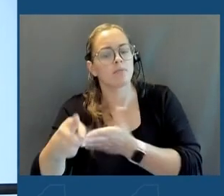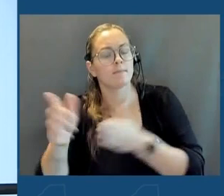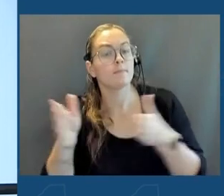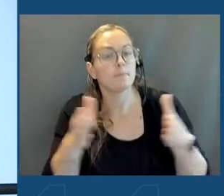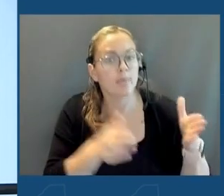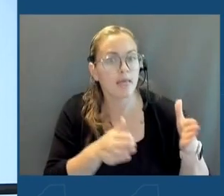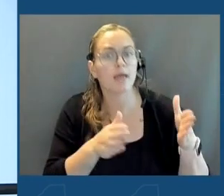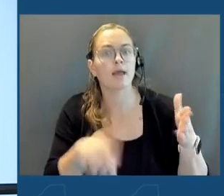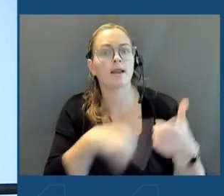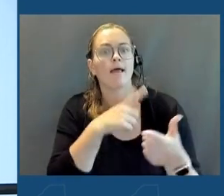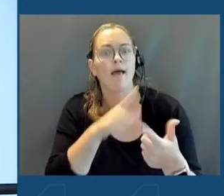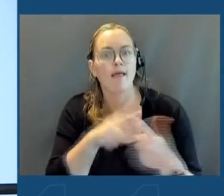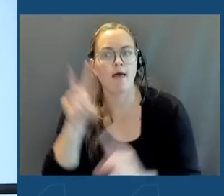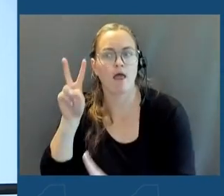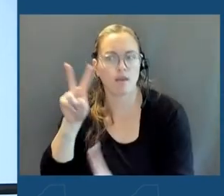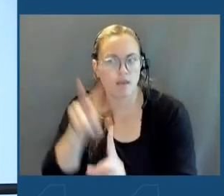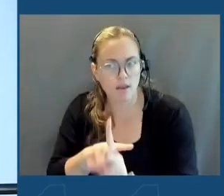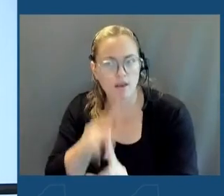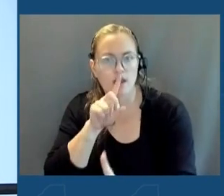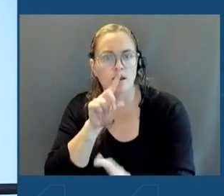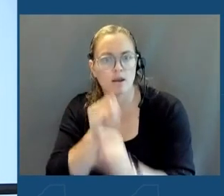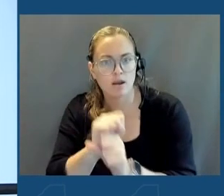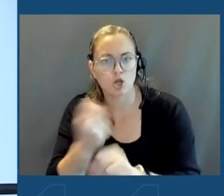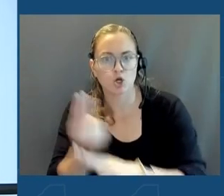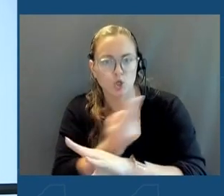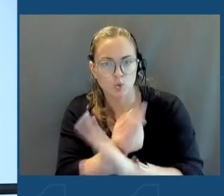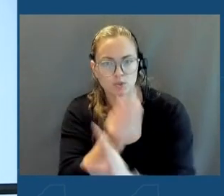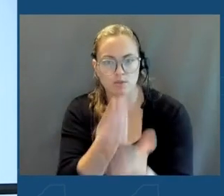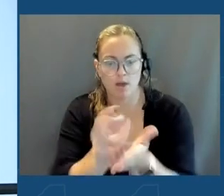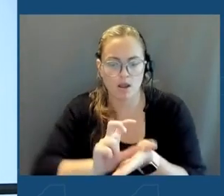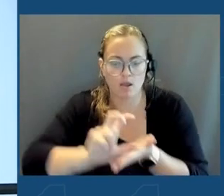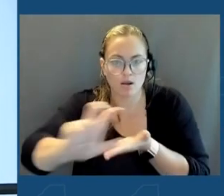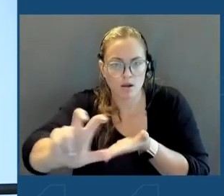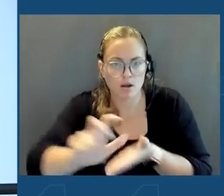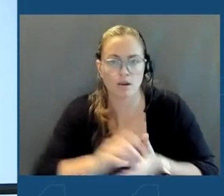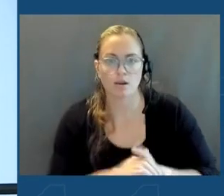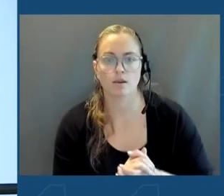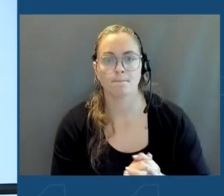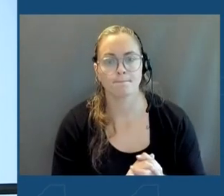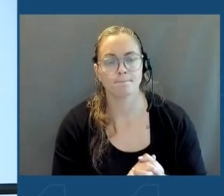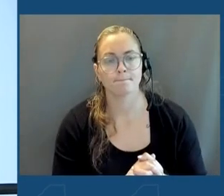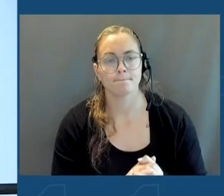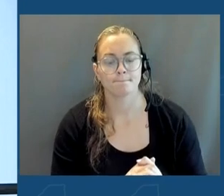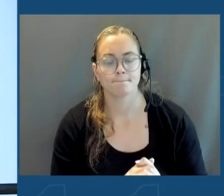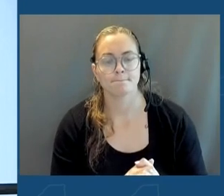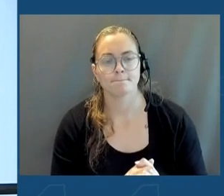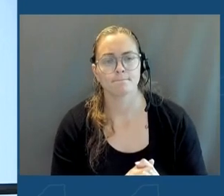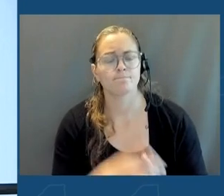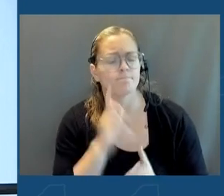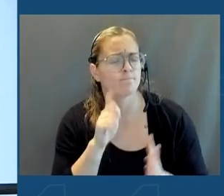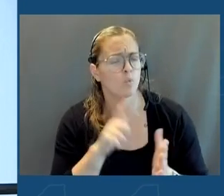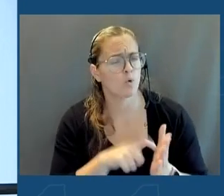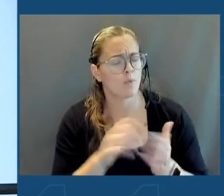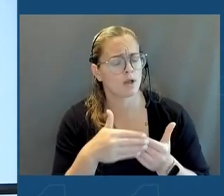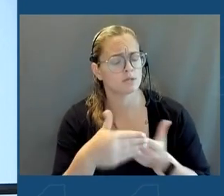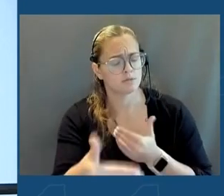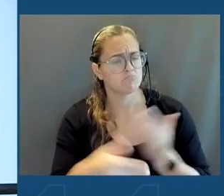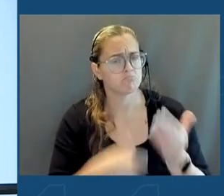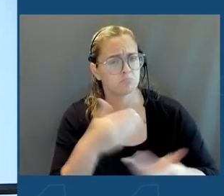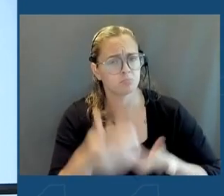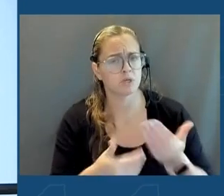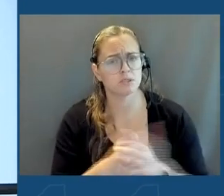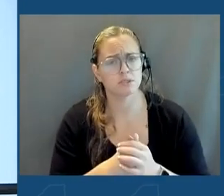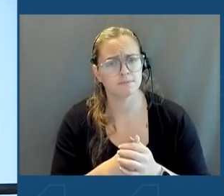then implement that $10 million investment. One of the things that we recognize through this process is